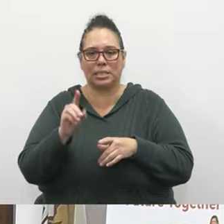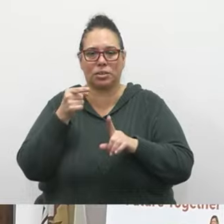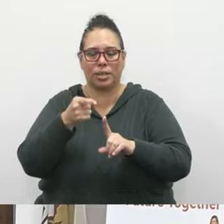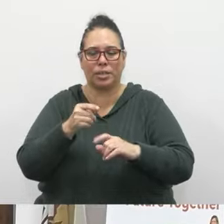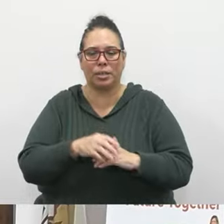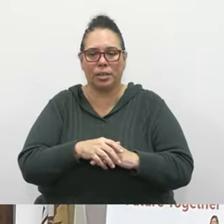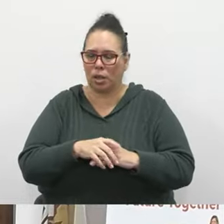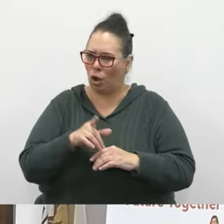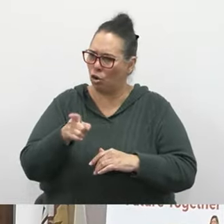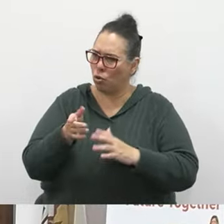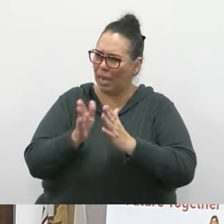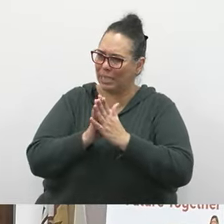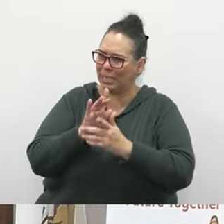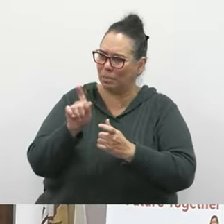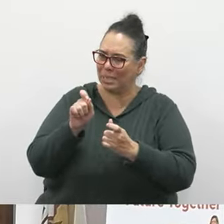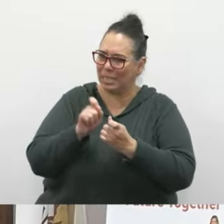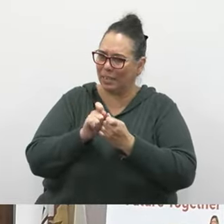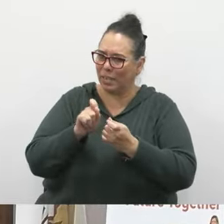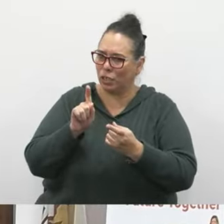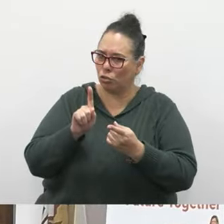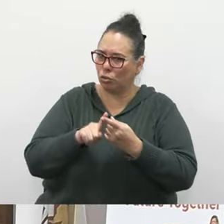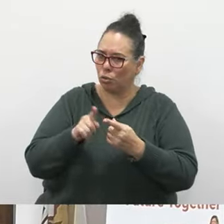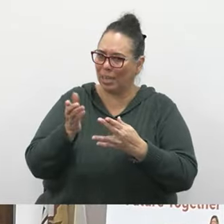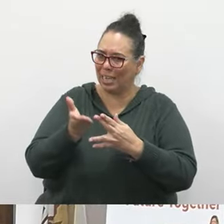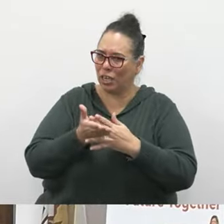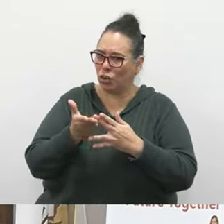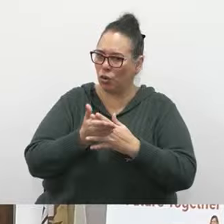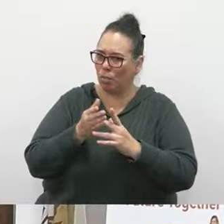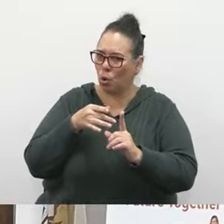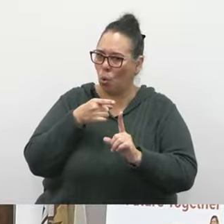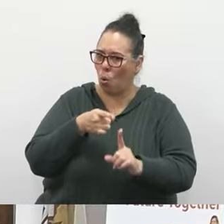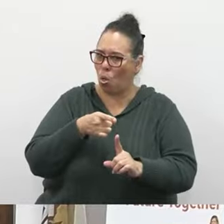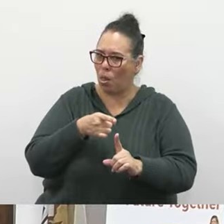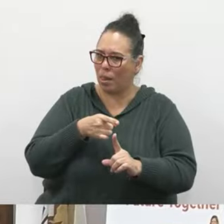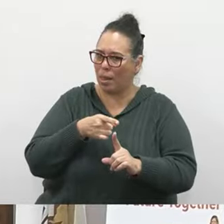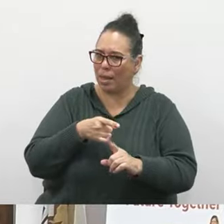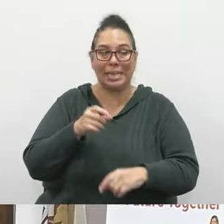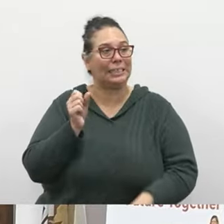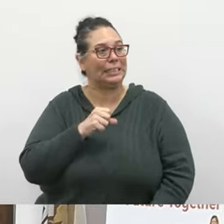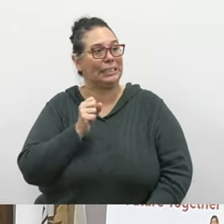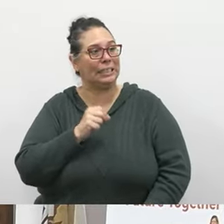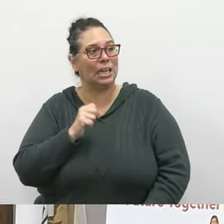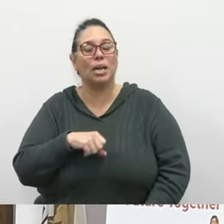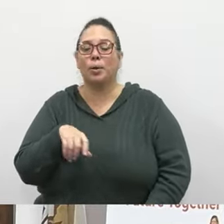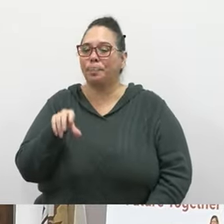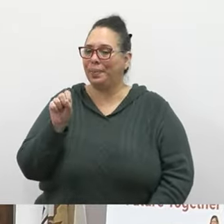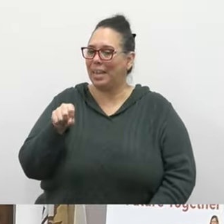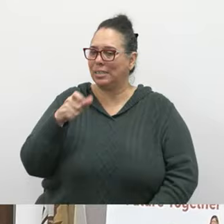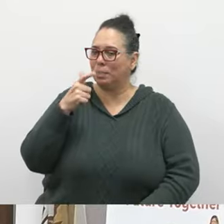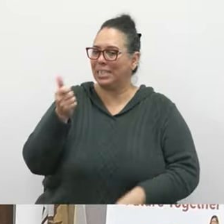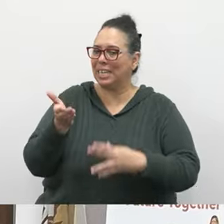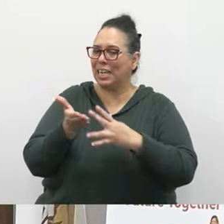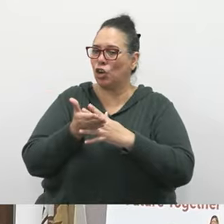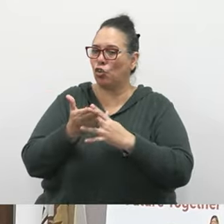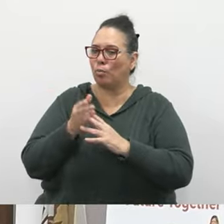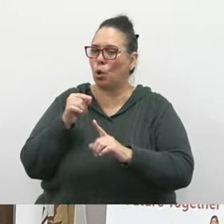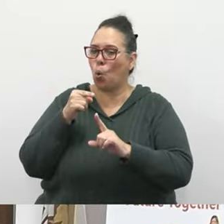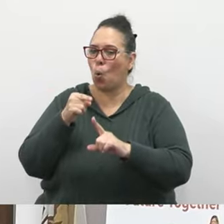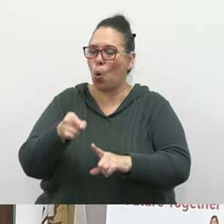So are you asking specific to the interim goal that we're looking at right now? Yeah, so because this interim goal, as we said,